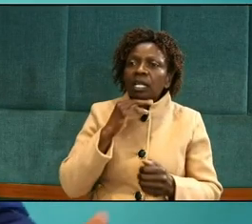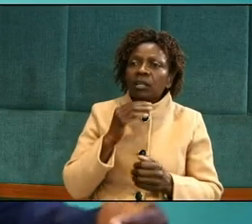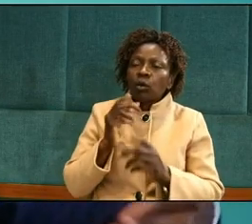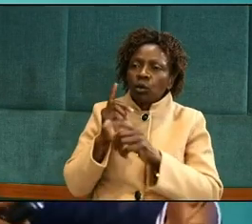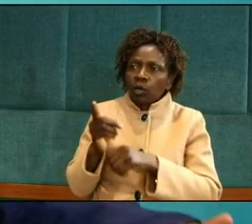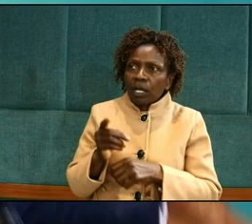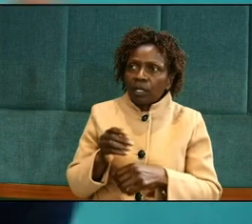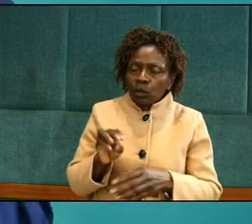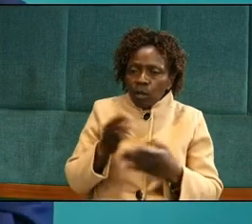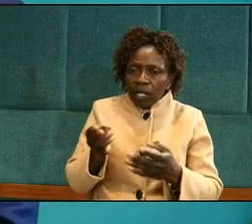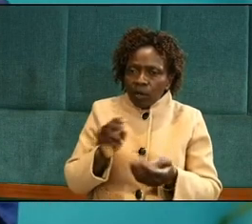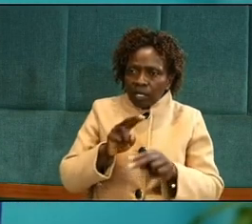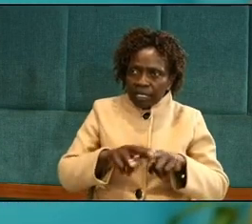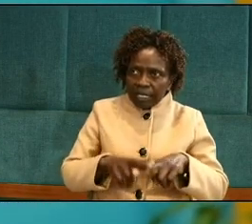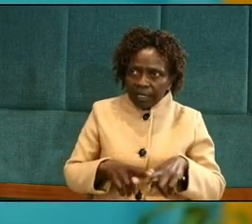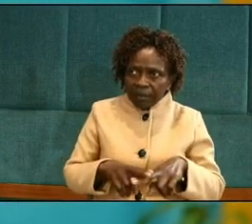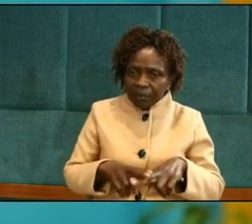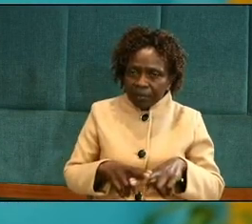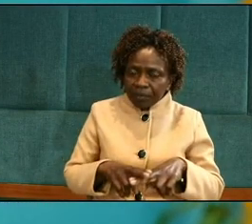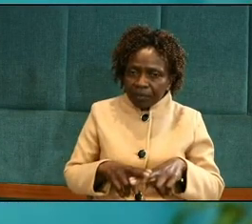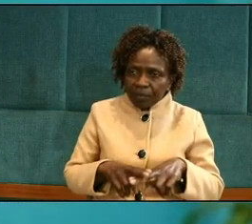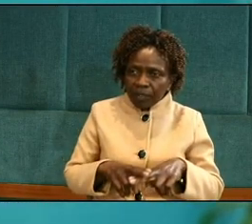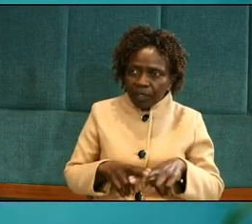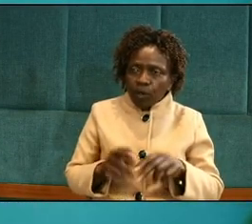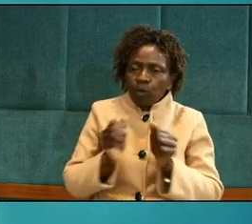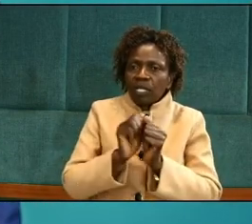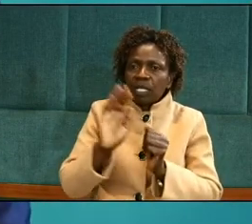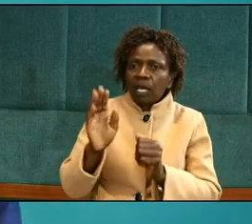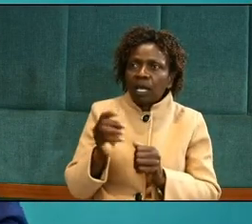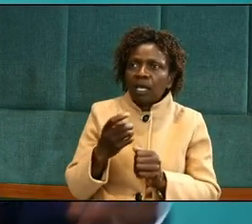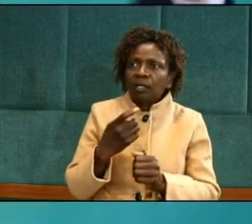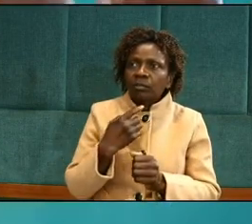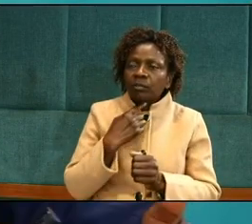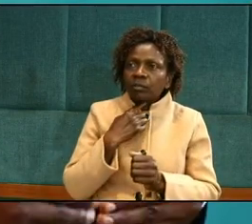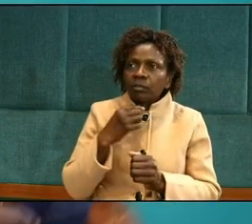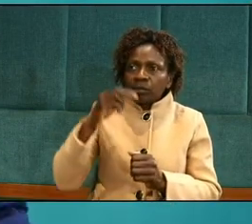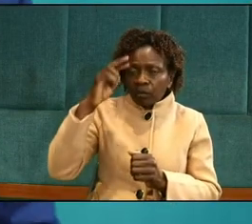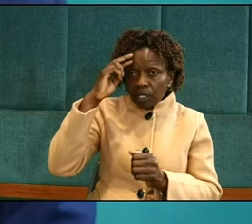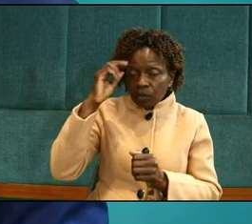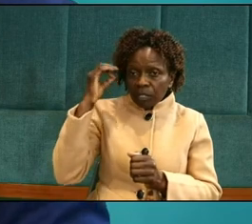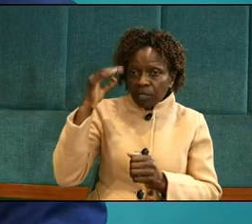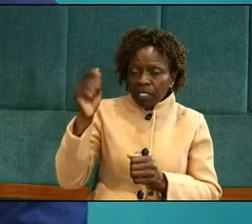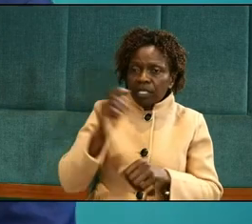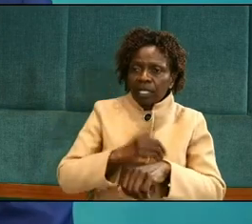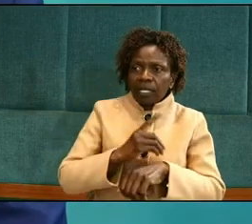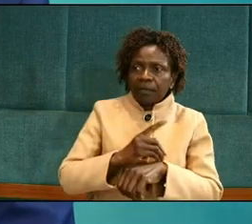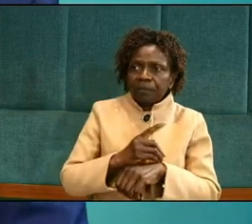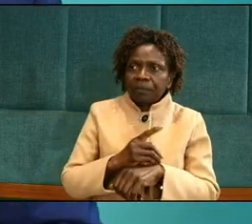seated, and our current Northern Union president, Dr. Namitondo, was the preacher that day,